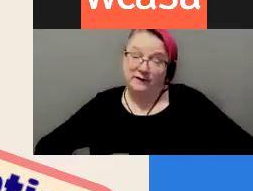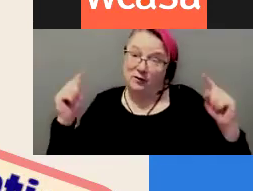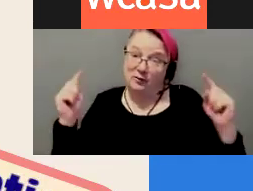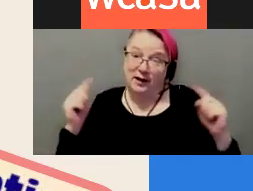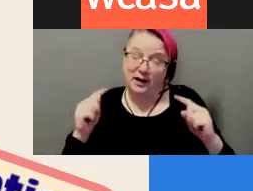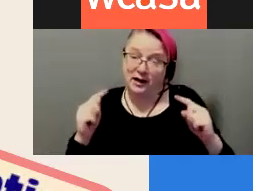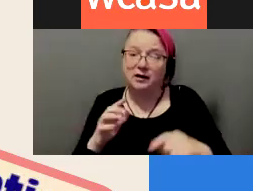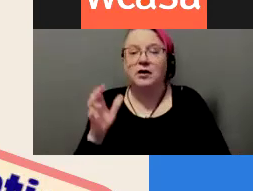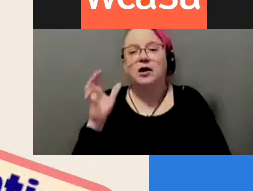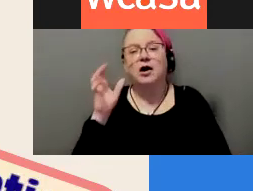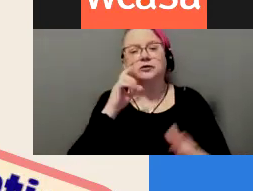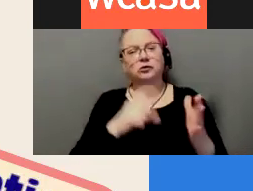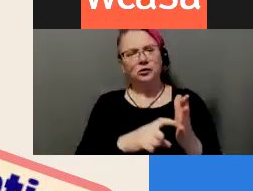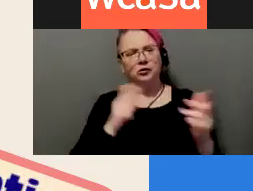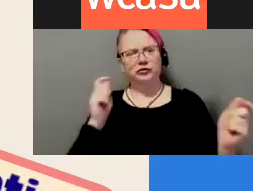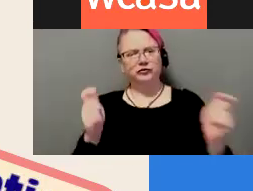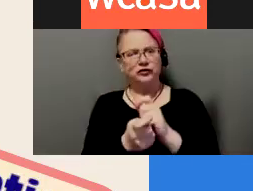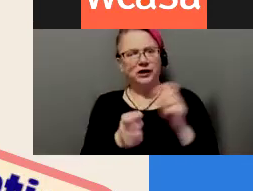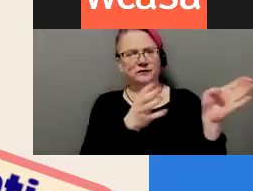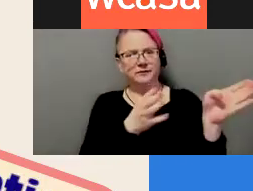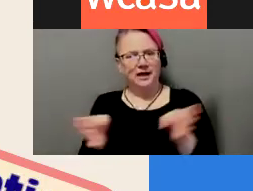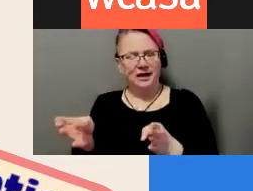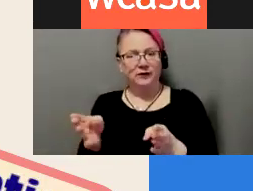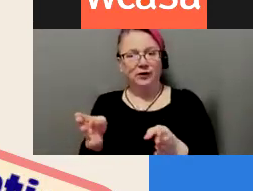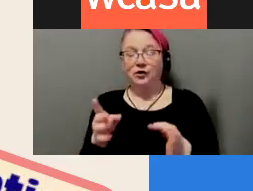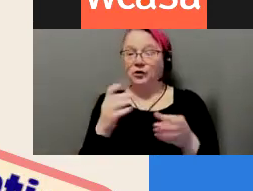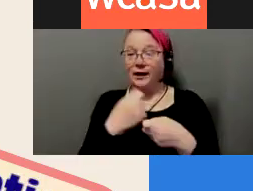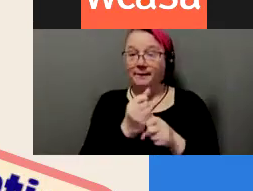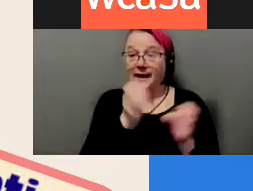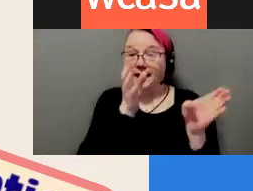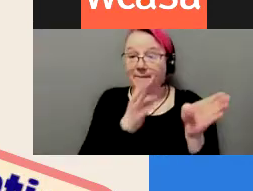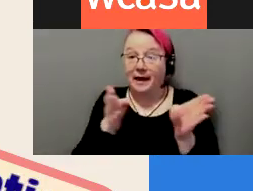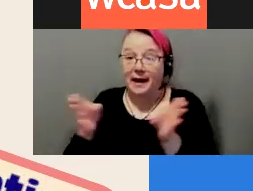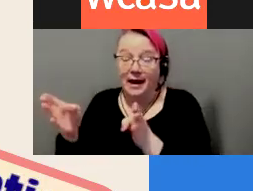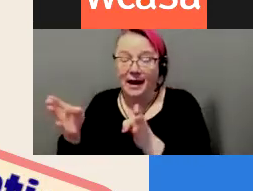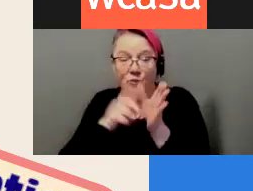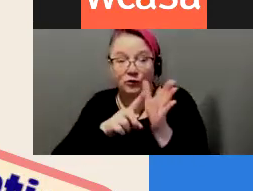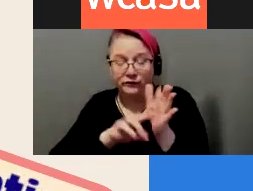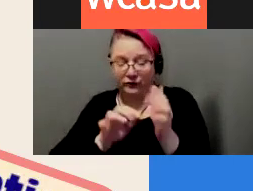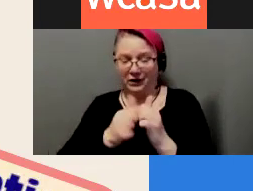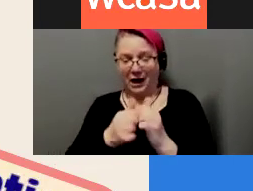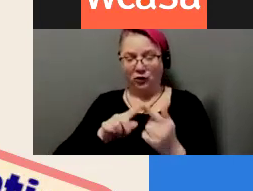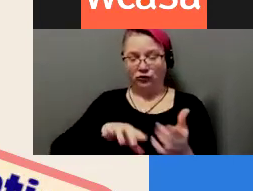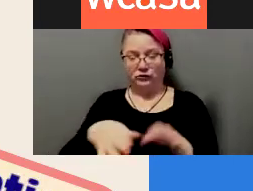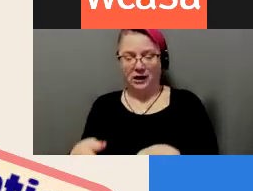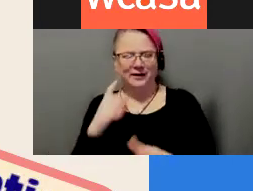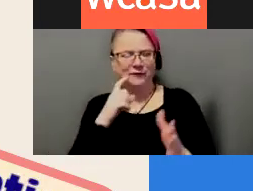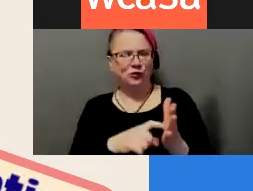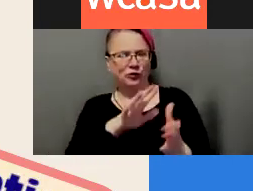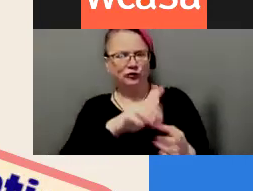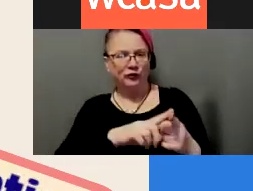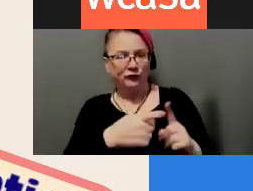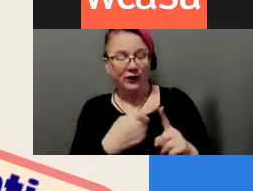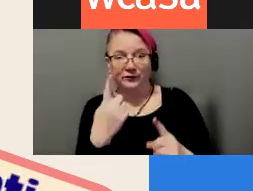changing behavior, such as making a plan or researching ways to die. If you notice that your friend or someone that you love